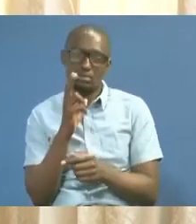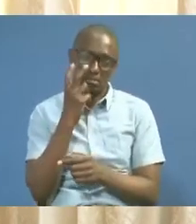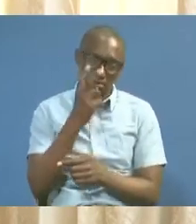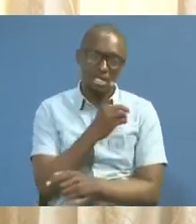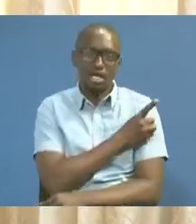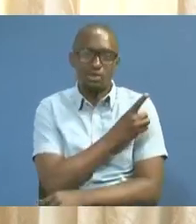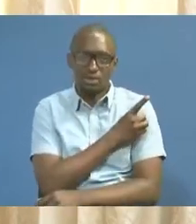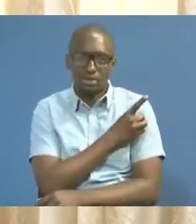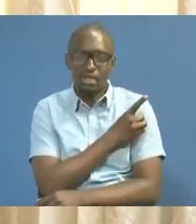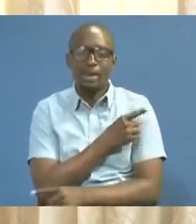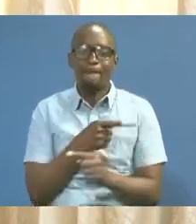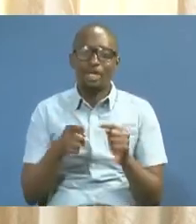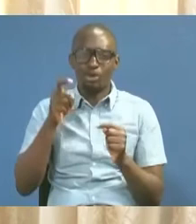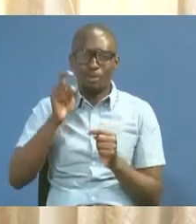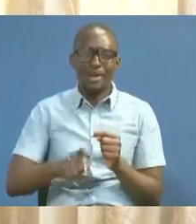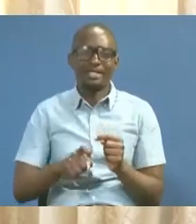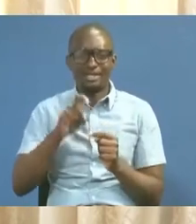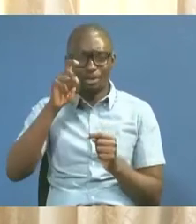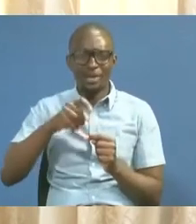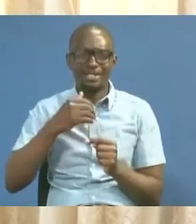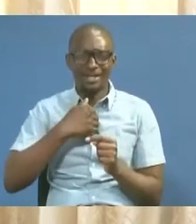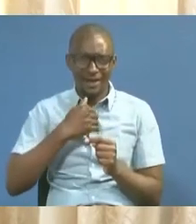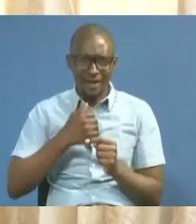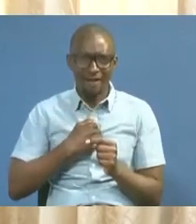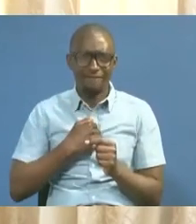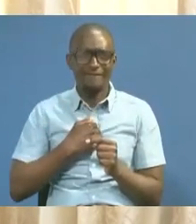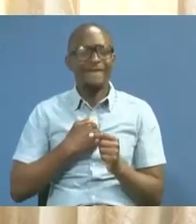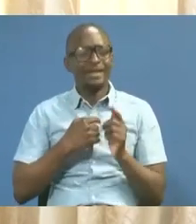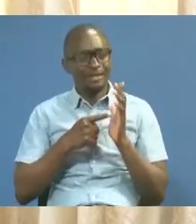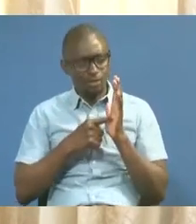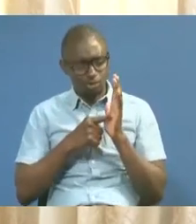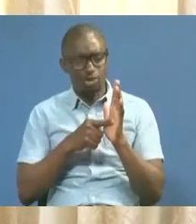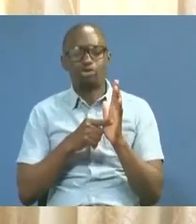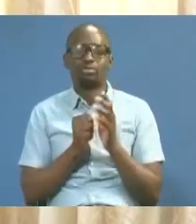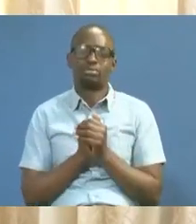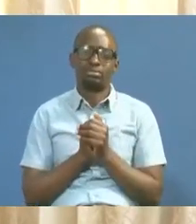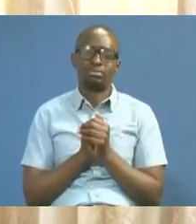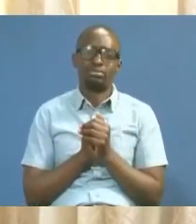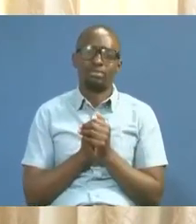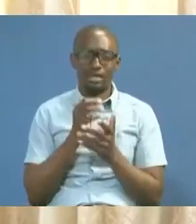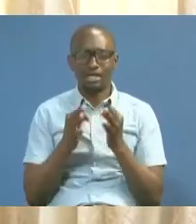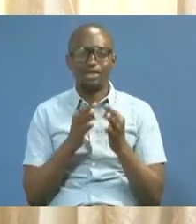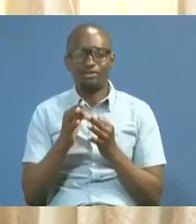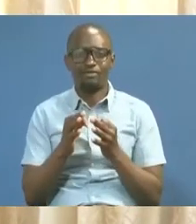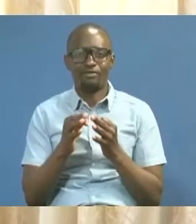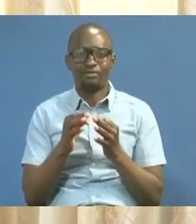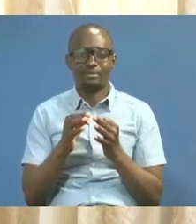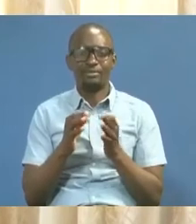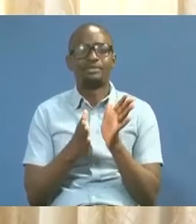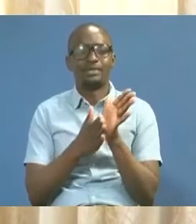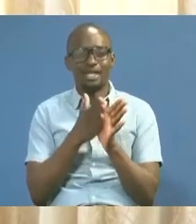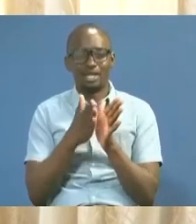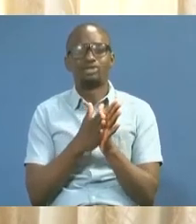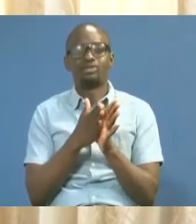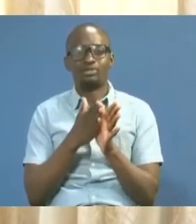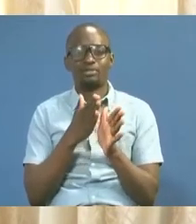some tangible, credible evidence from you if you are to be excused from class.